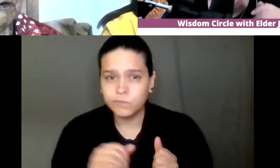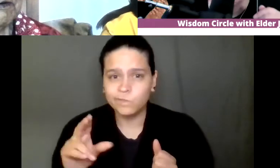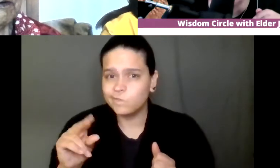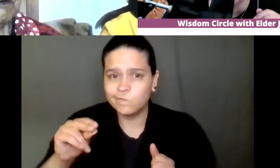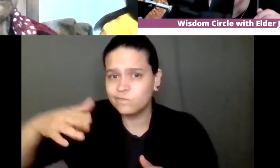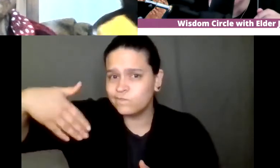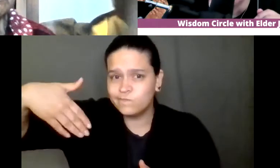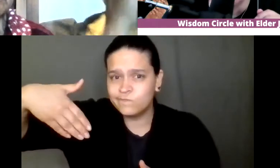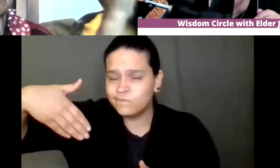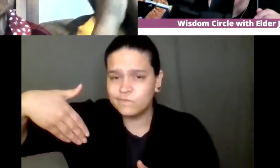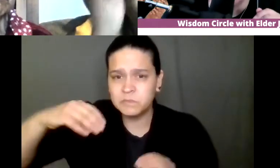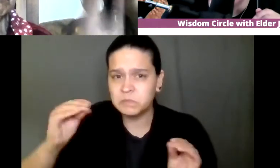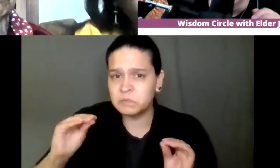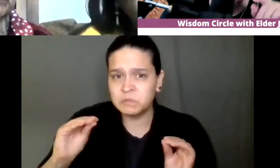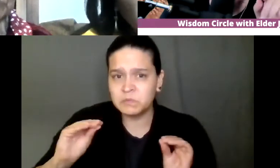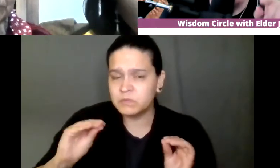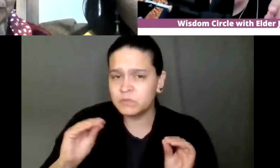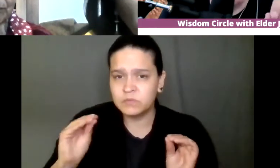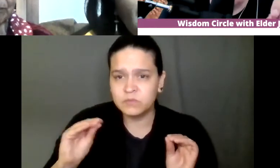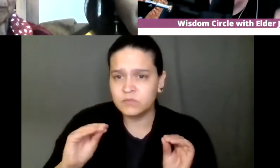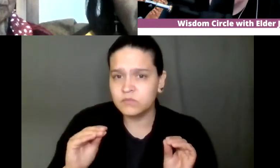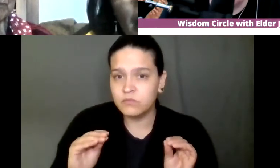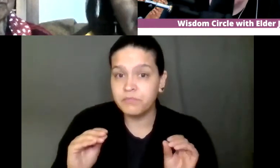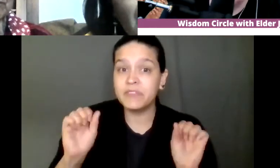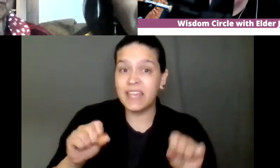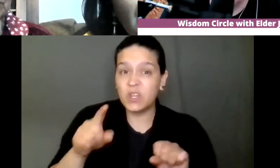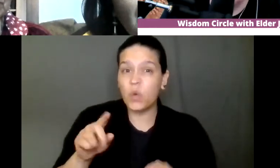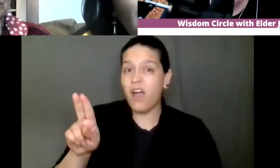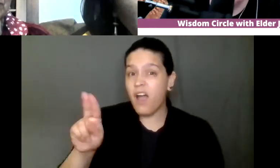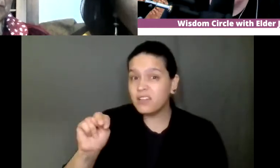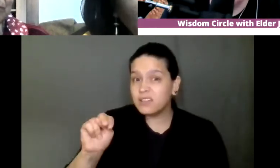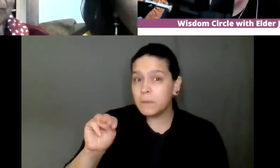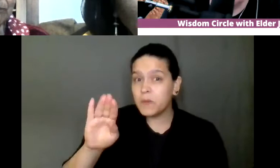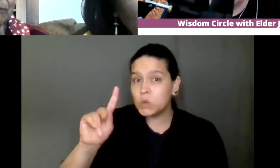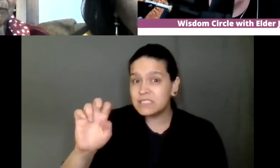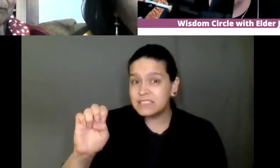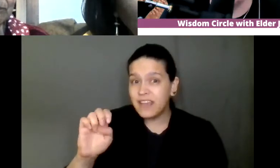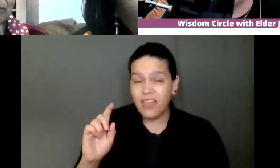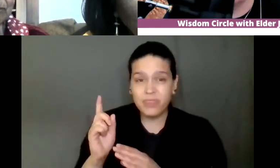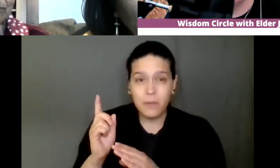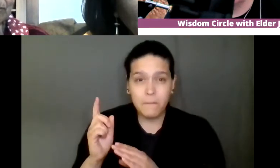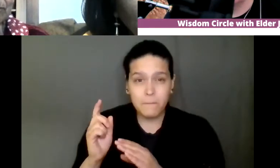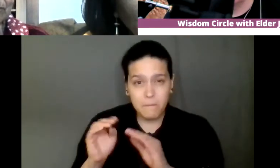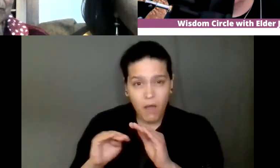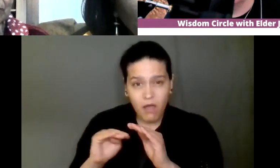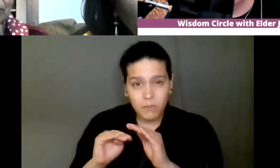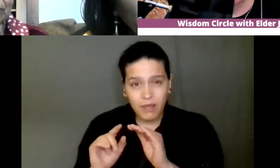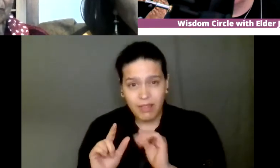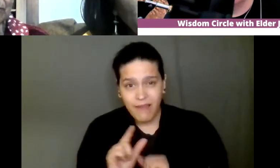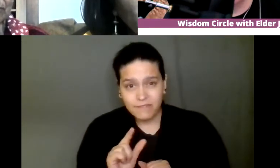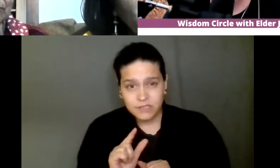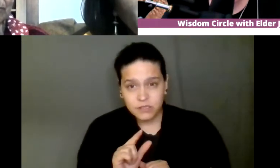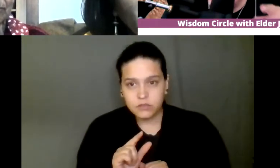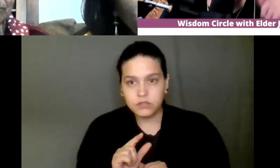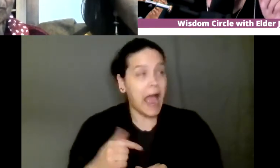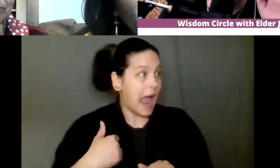Can't hear you then. Can you unmute it at the bottom, Lynn Dean, at the bottom left? I am.